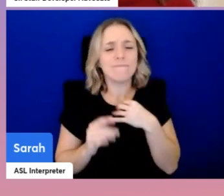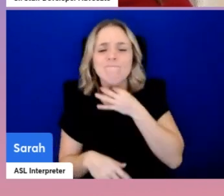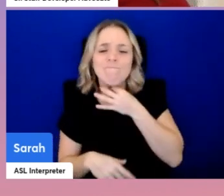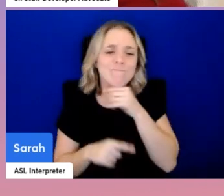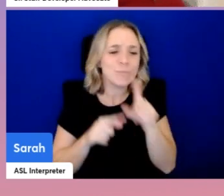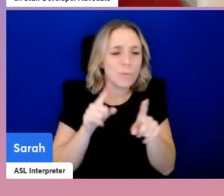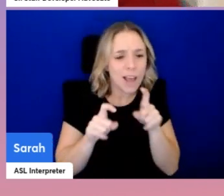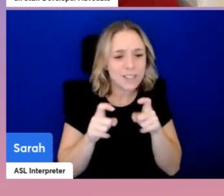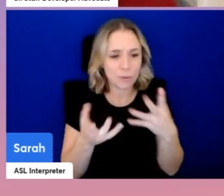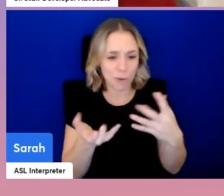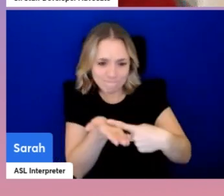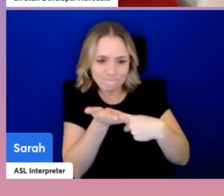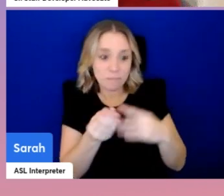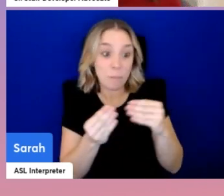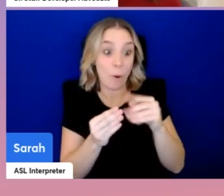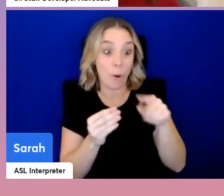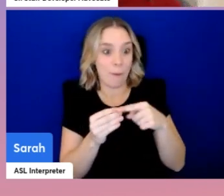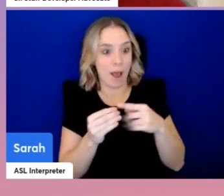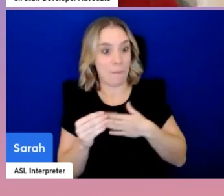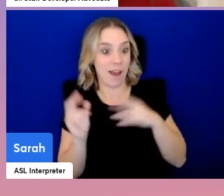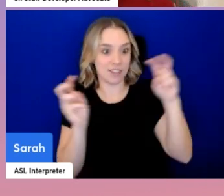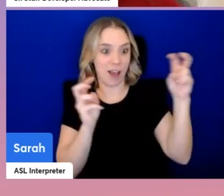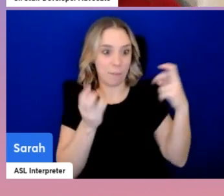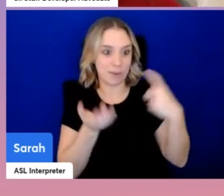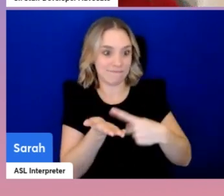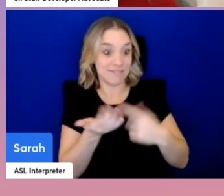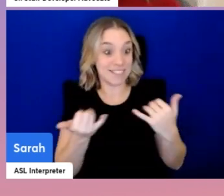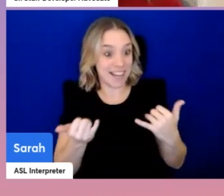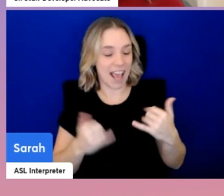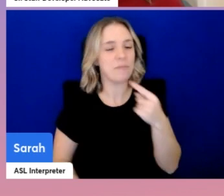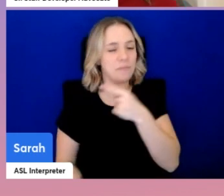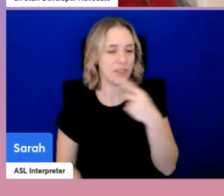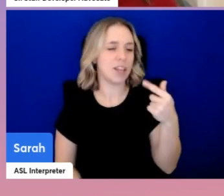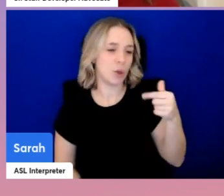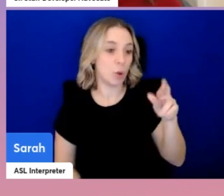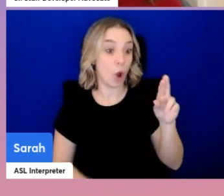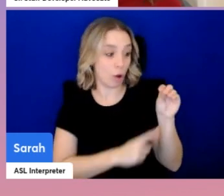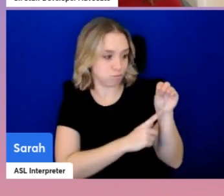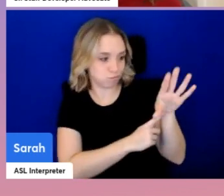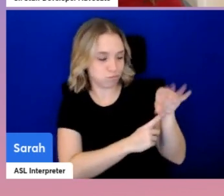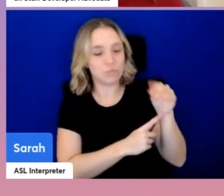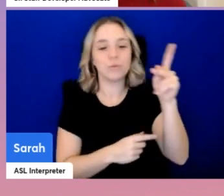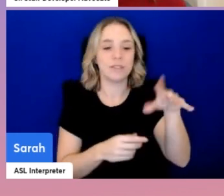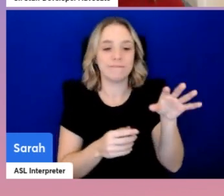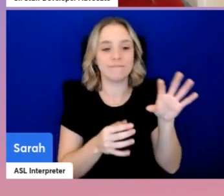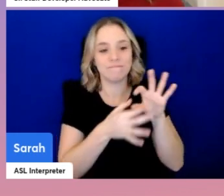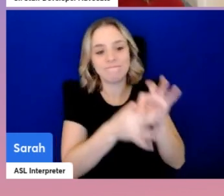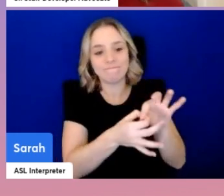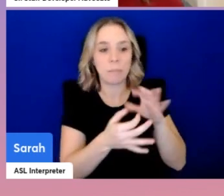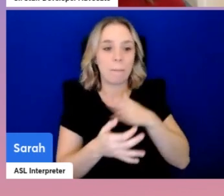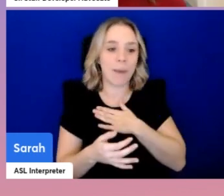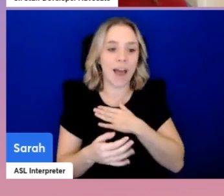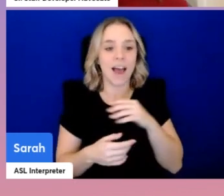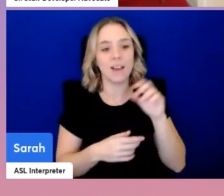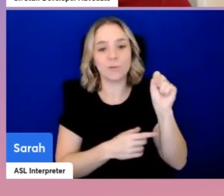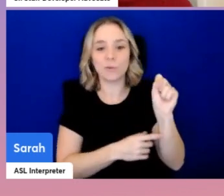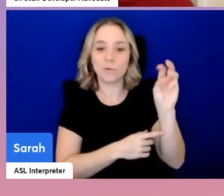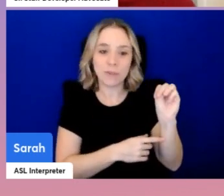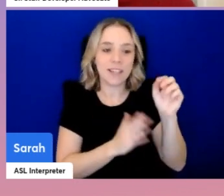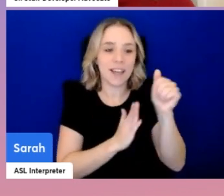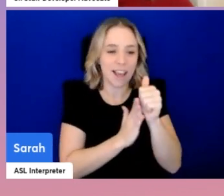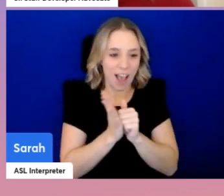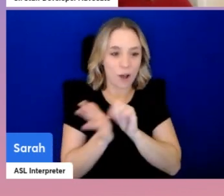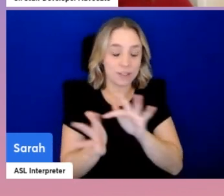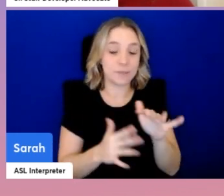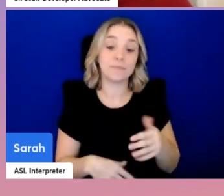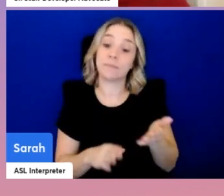talk more about any of the topics that I covered today. This QR code will link you to all of my socials. Now, before I sign off, whenever I